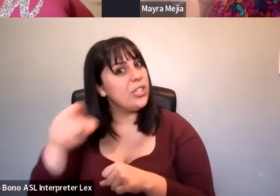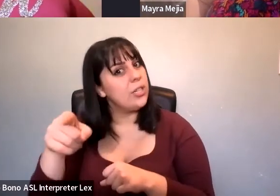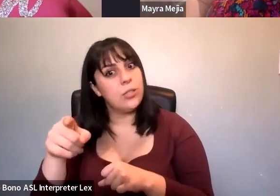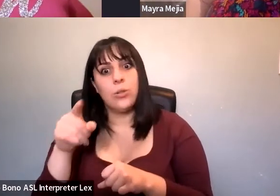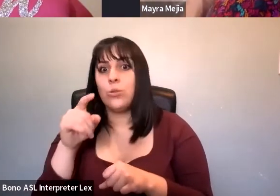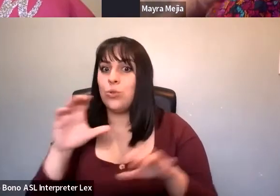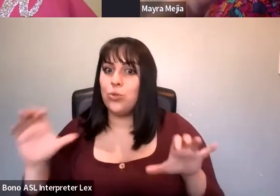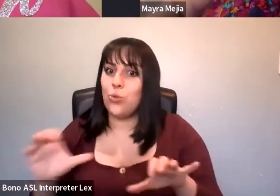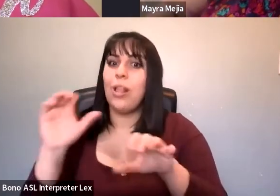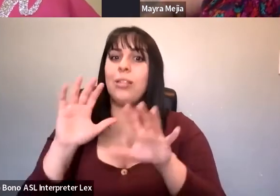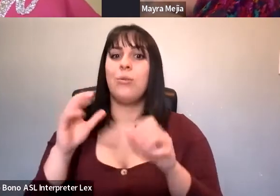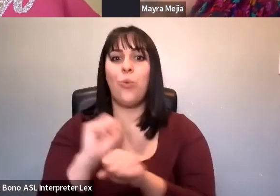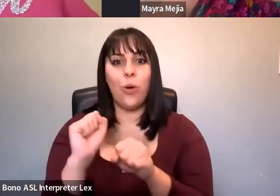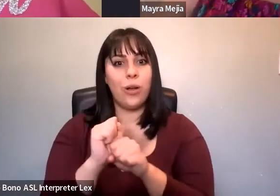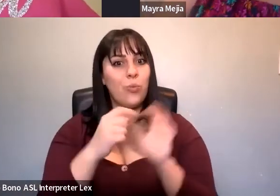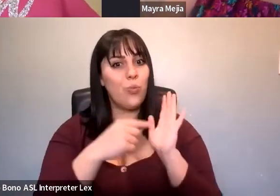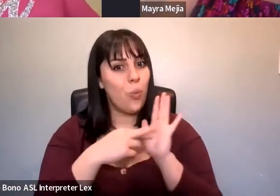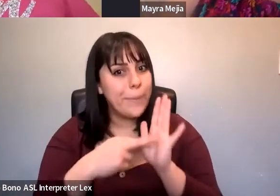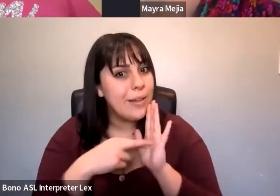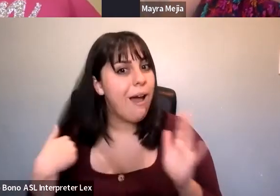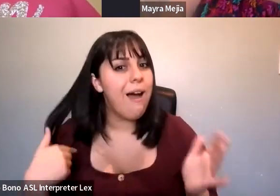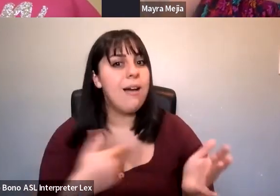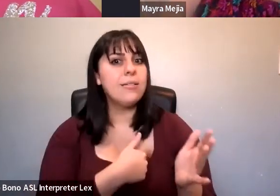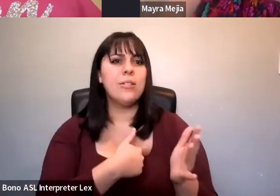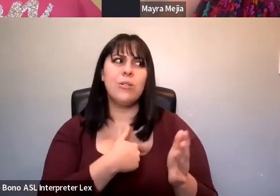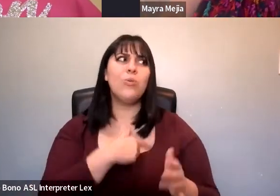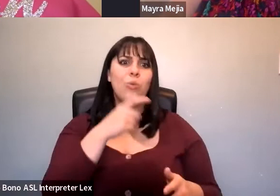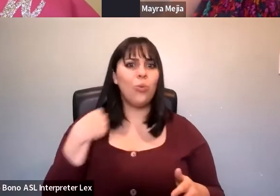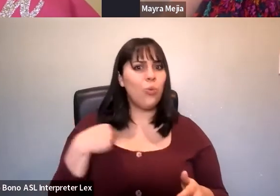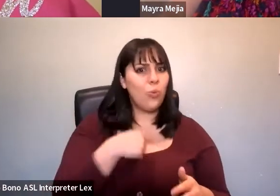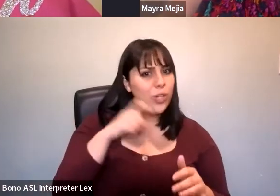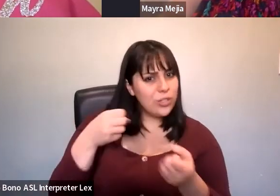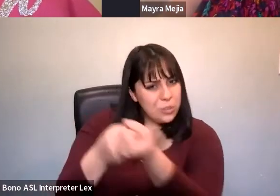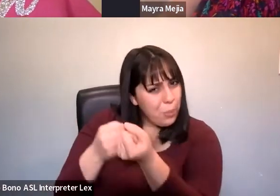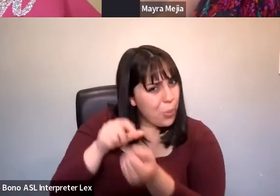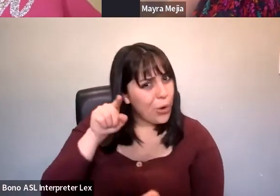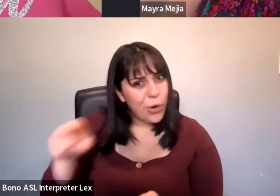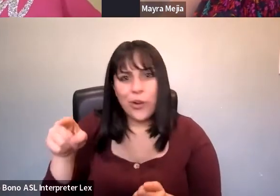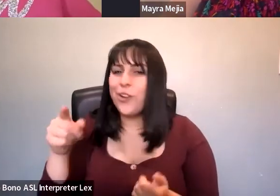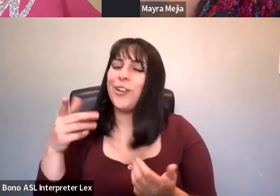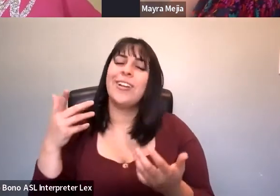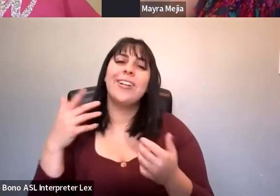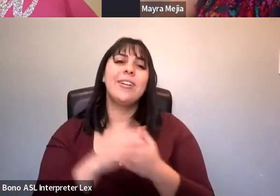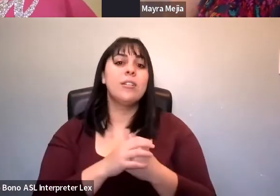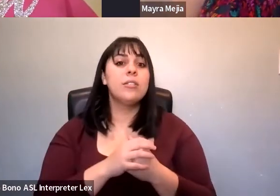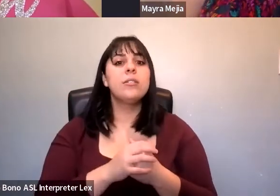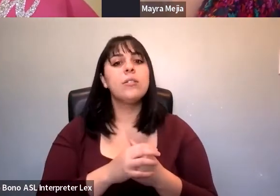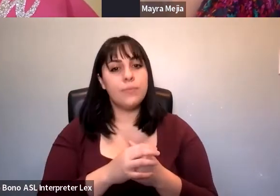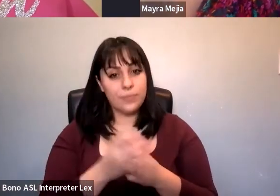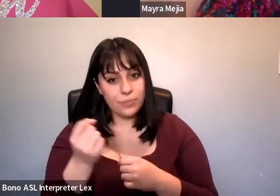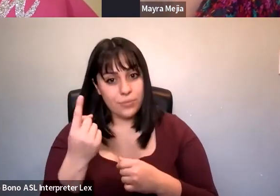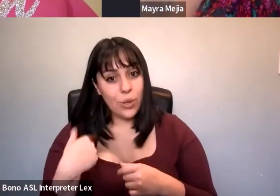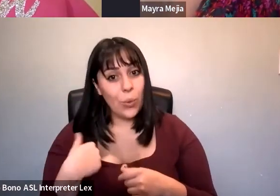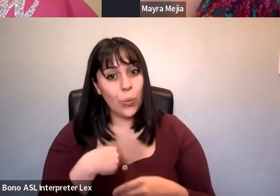repping for us. So let's support her in any way we can. So now we offer these webinars free of